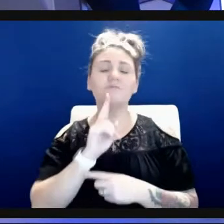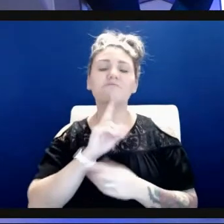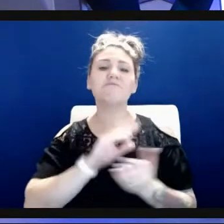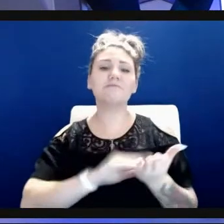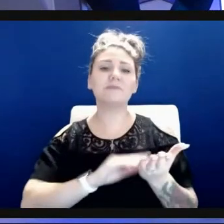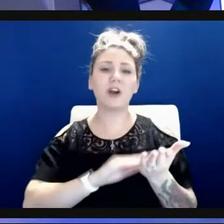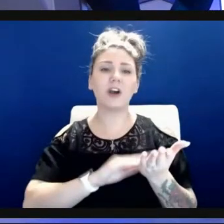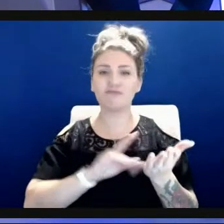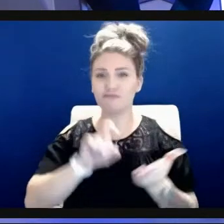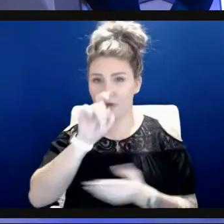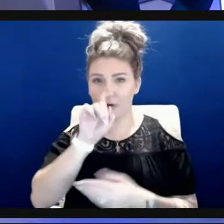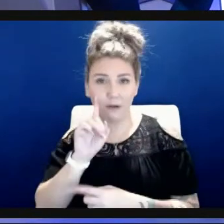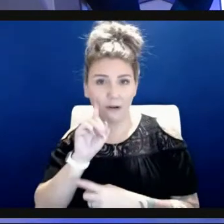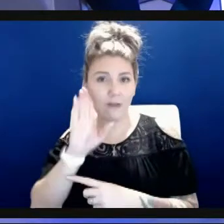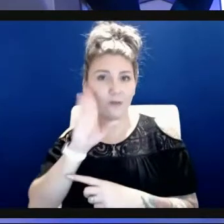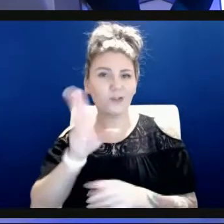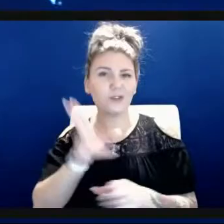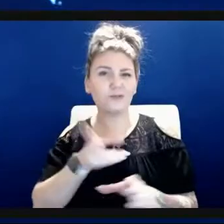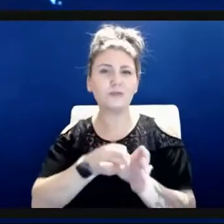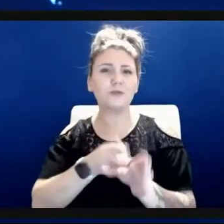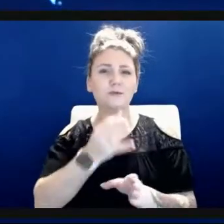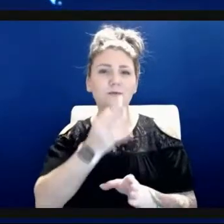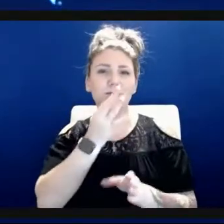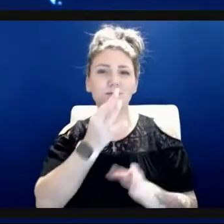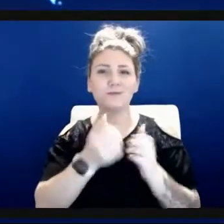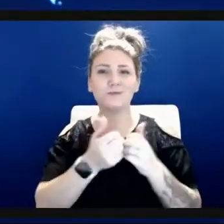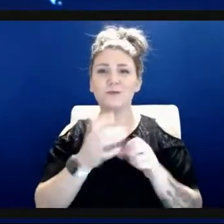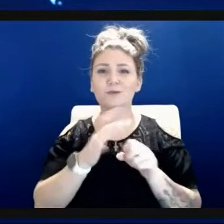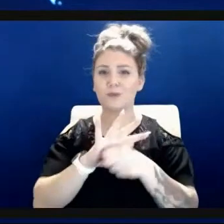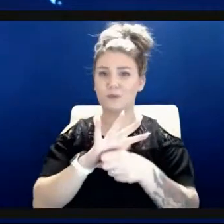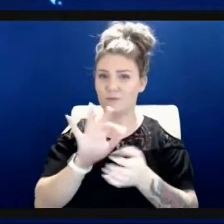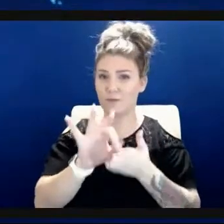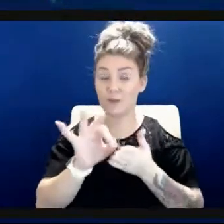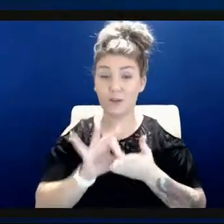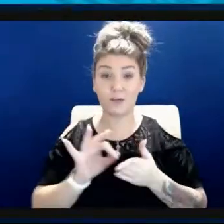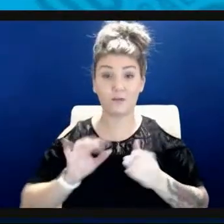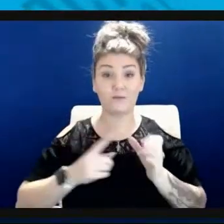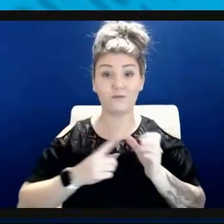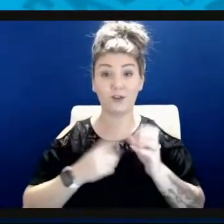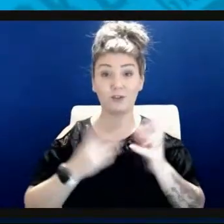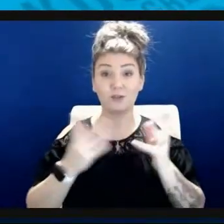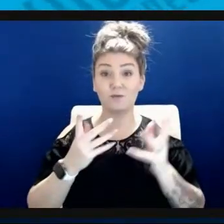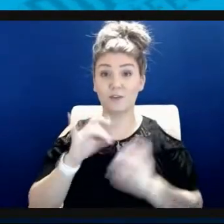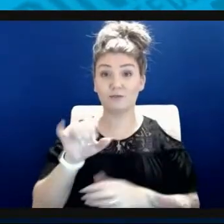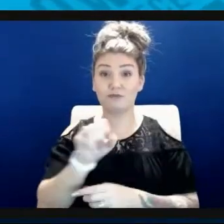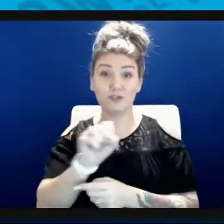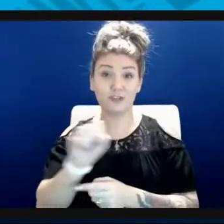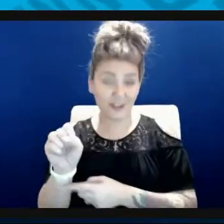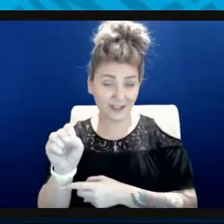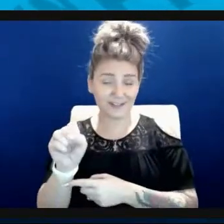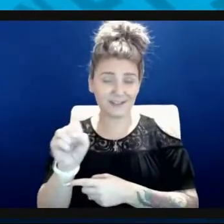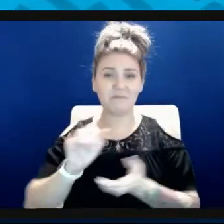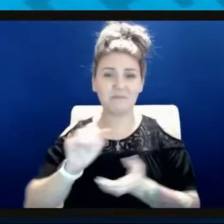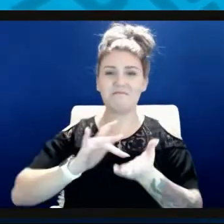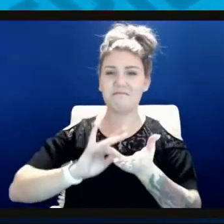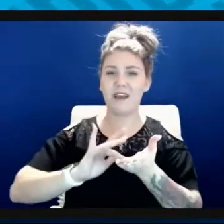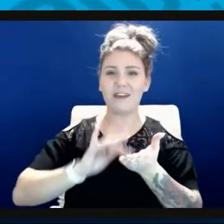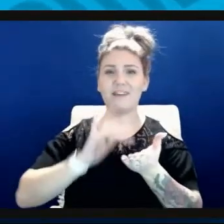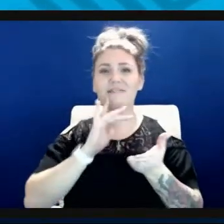us shortly with a COVID count. But first, Jessica Lavelle has today's medical headlines making the news.